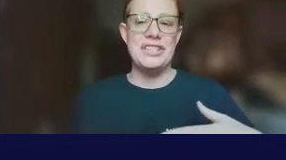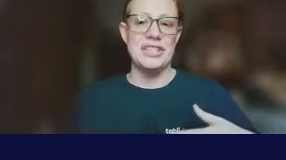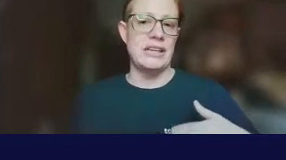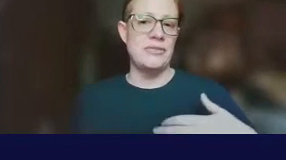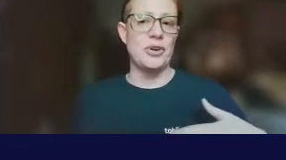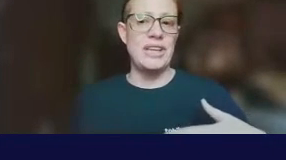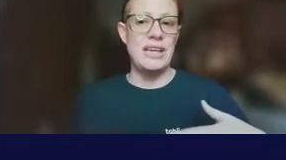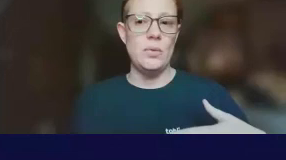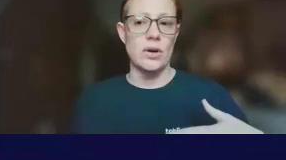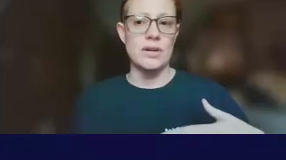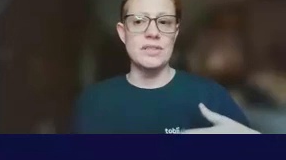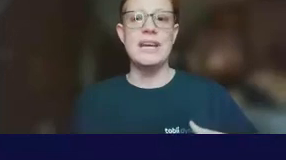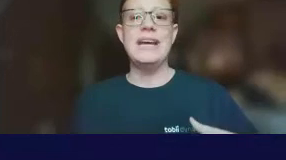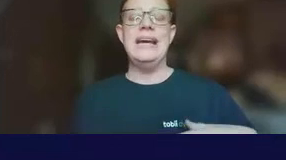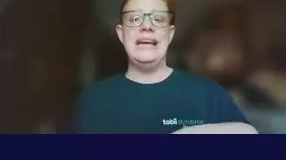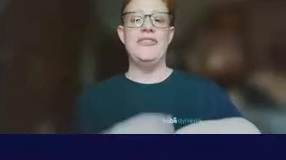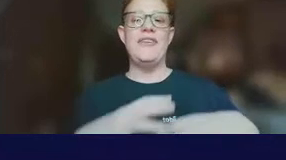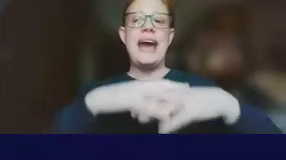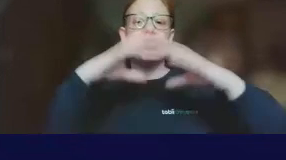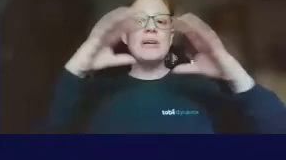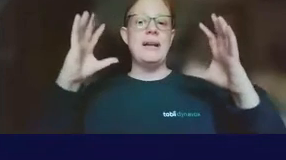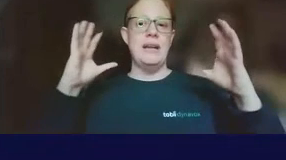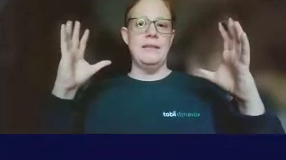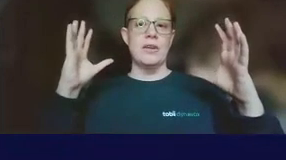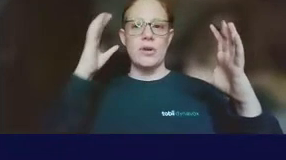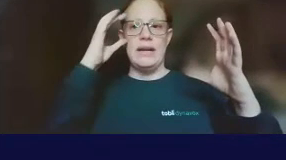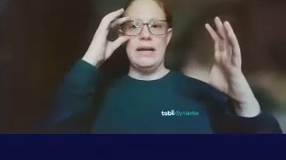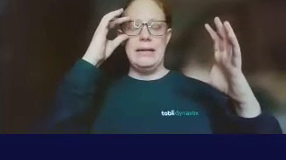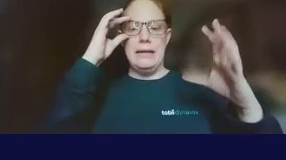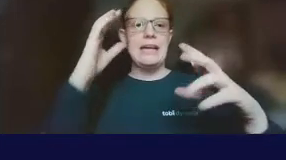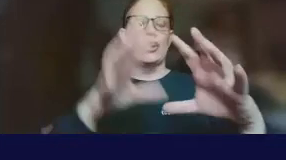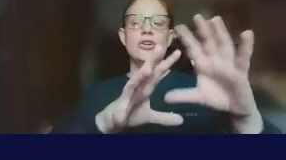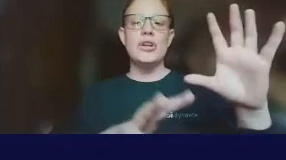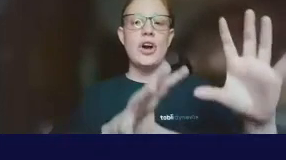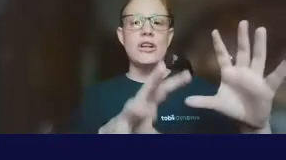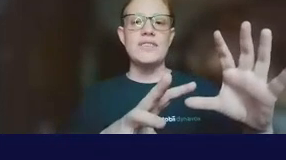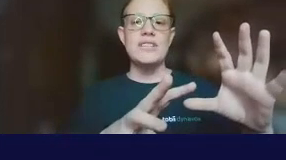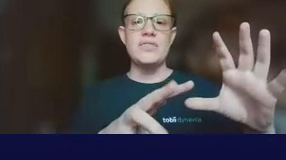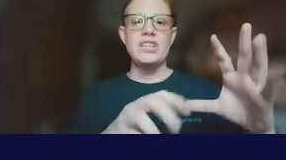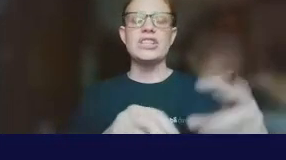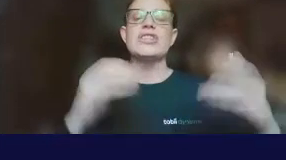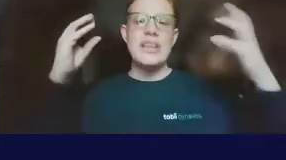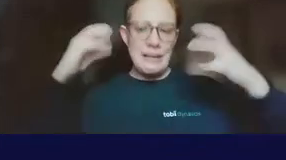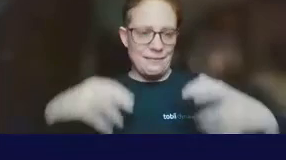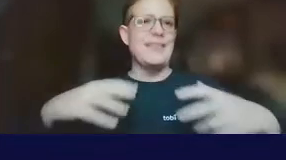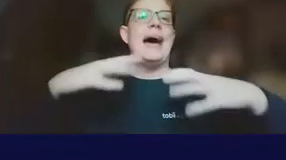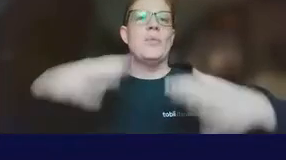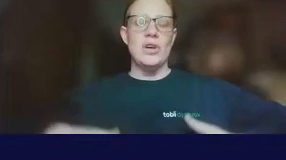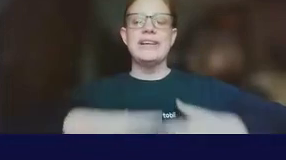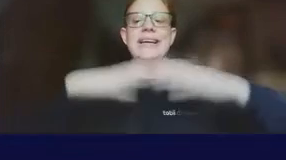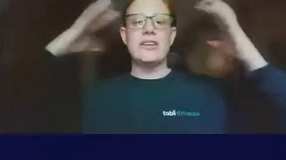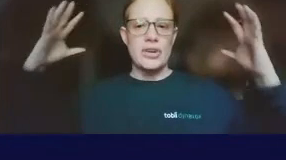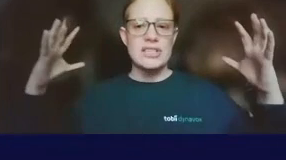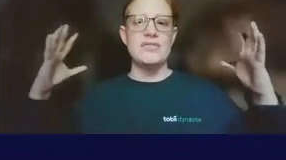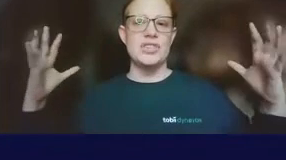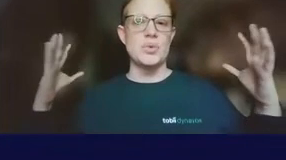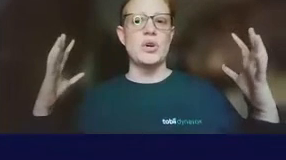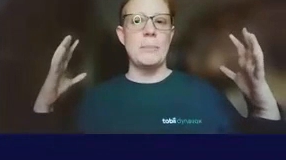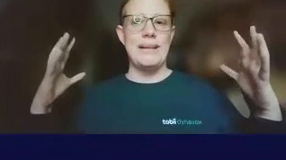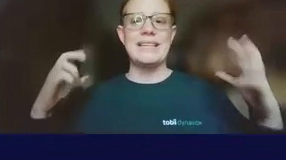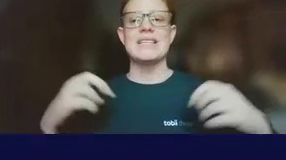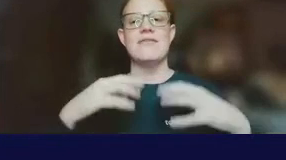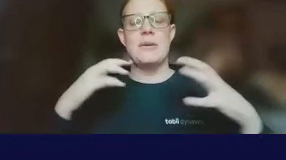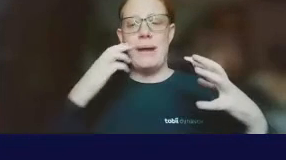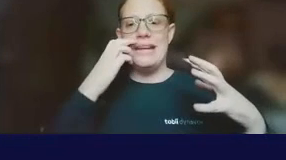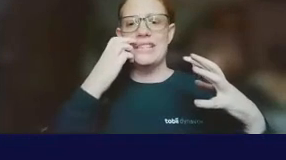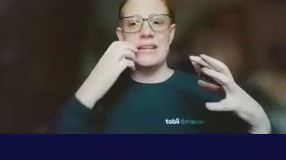intentionally for key words. If every button on the grid included all of these features, that will increase the visual